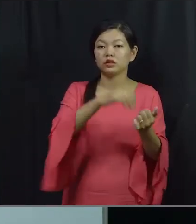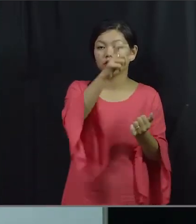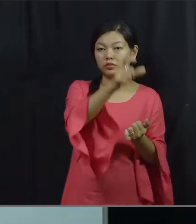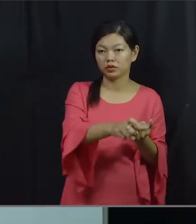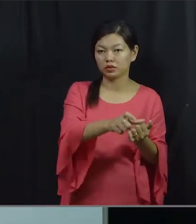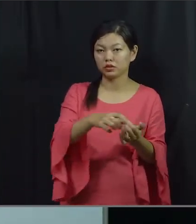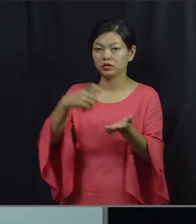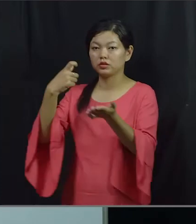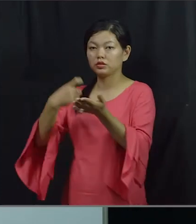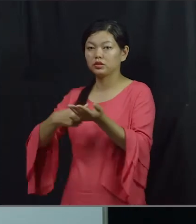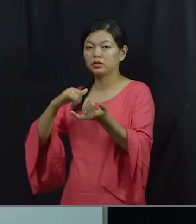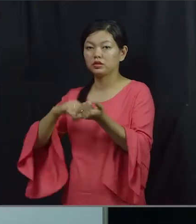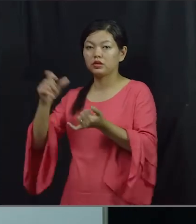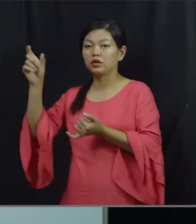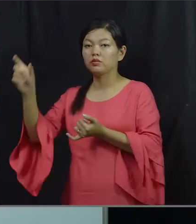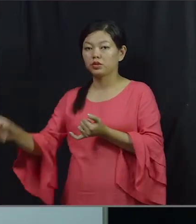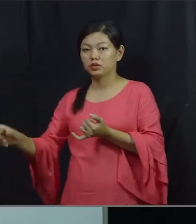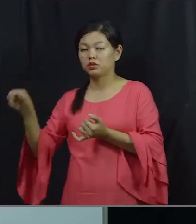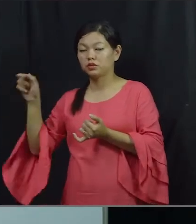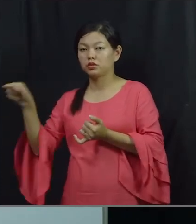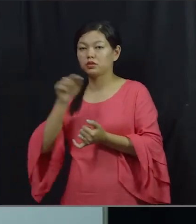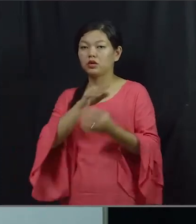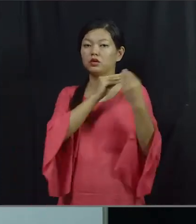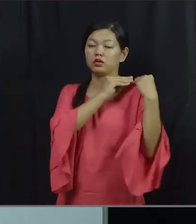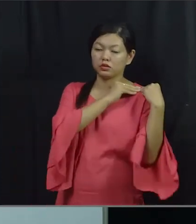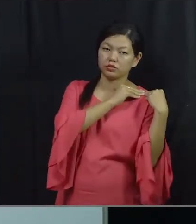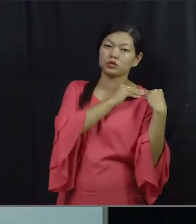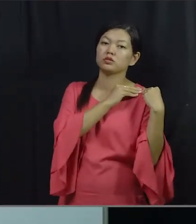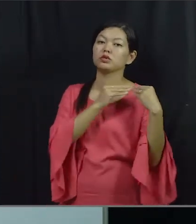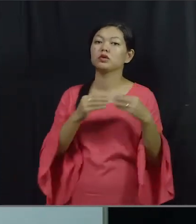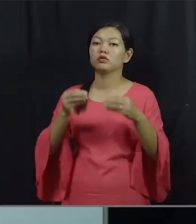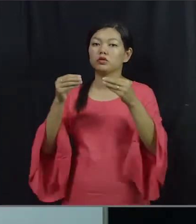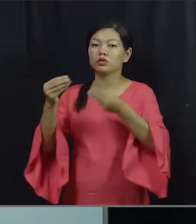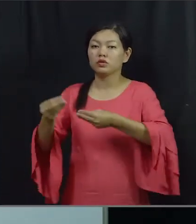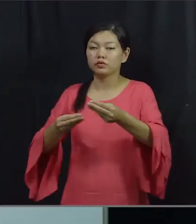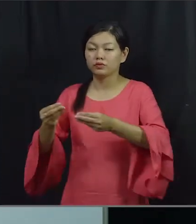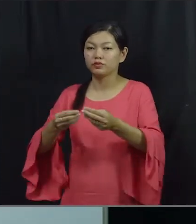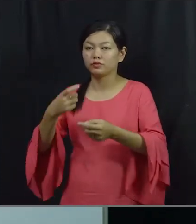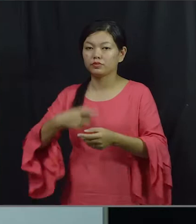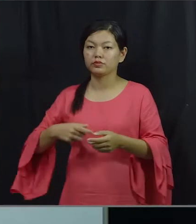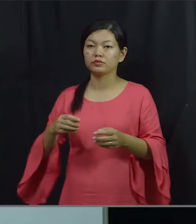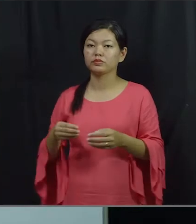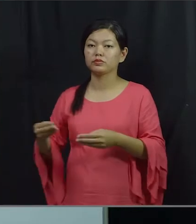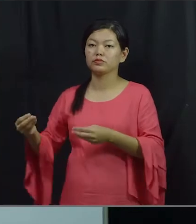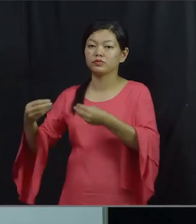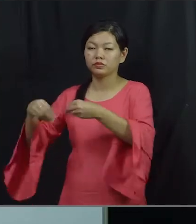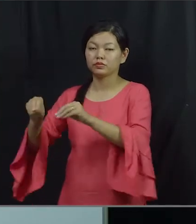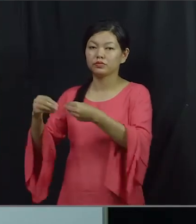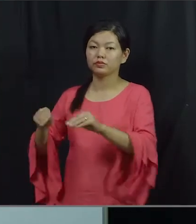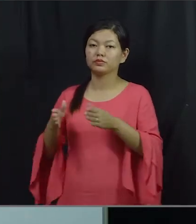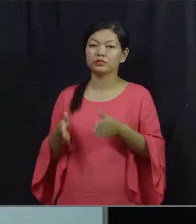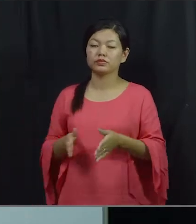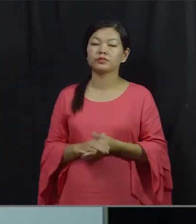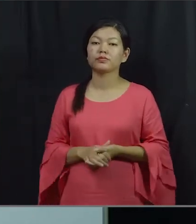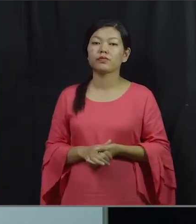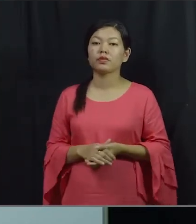goods, final goods are being transported till the consumption. Okay, so home trade. Now coming to the foreign trade. Now